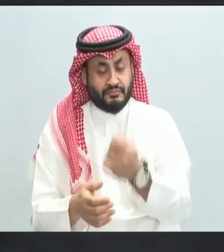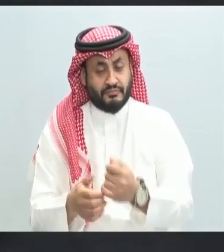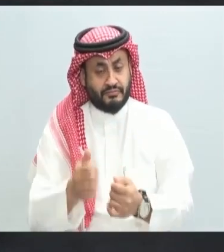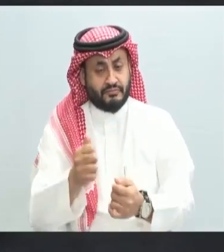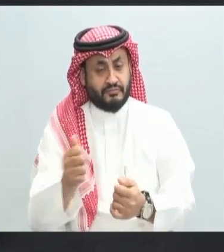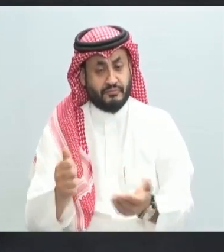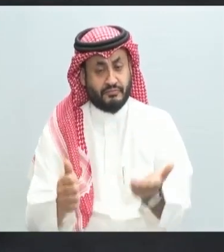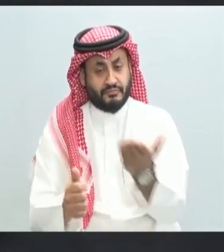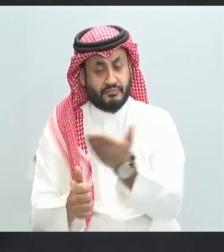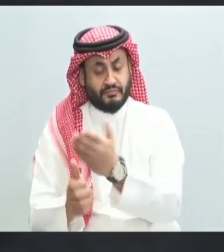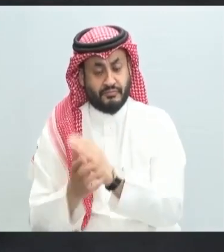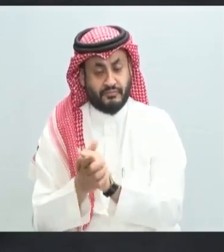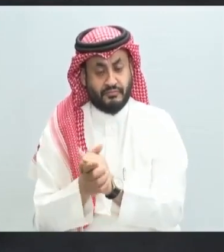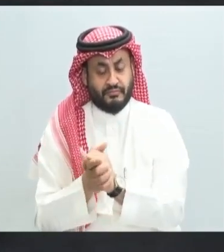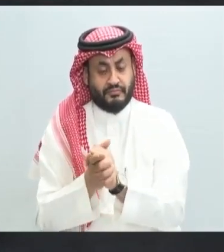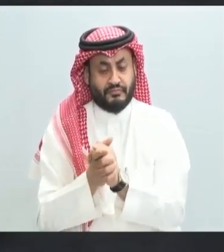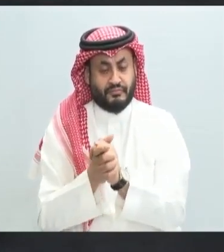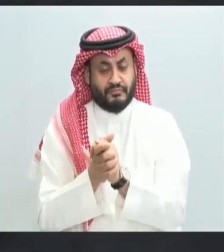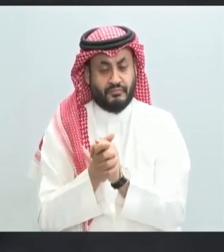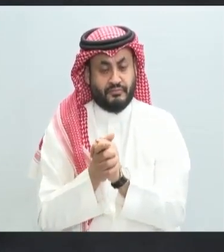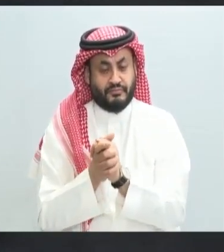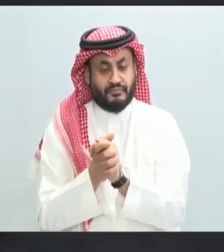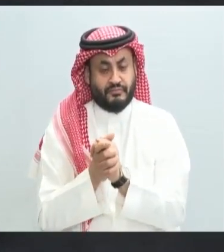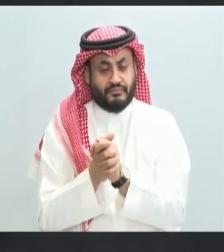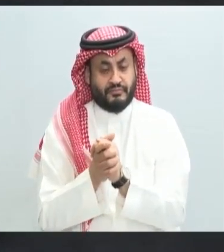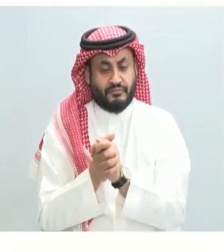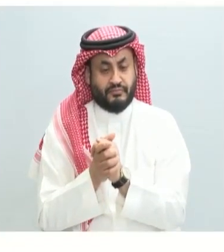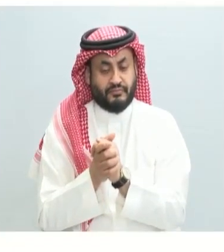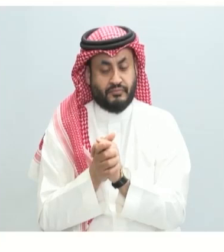we did match them. We did match them with